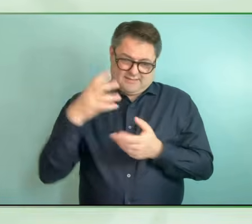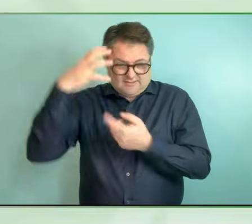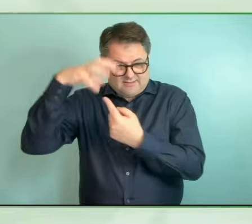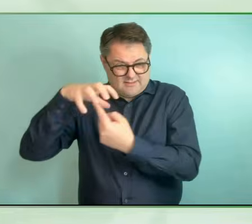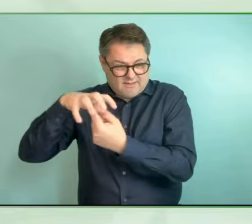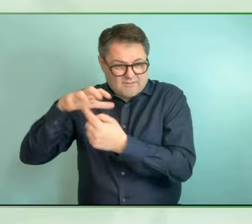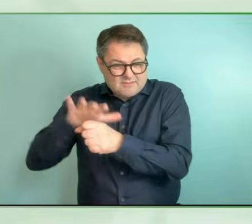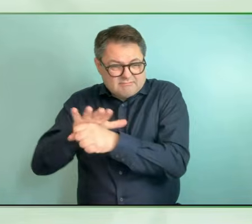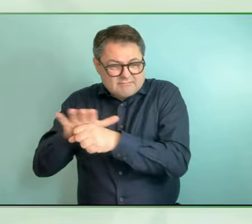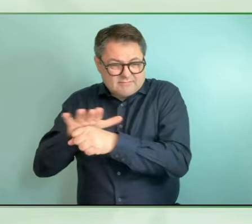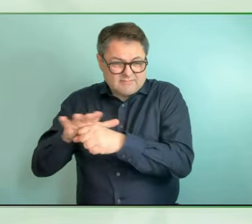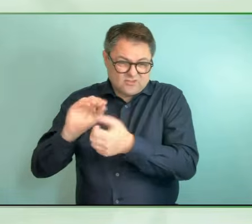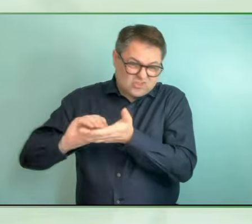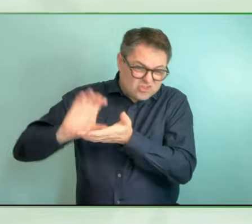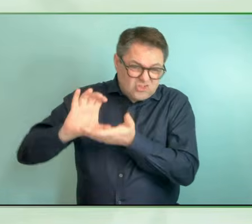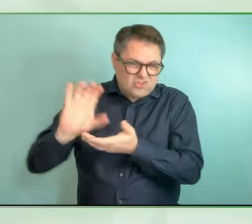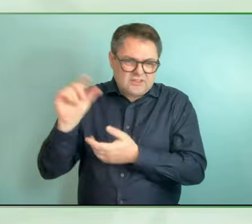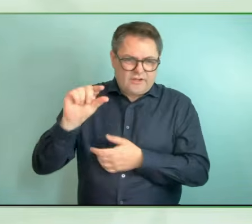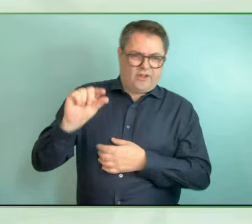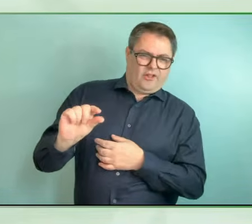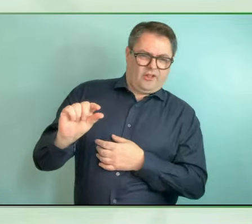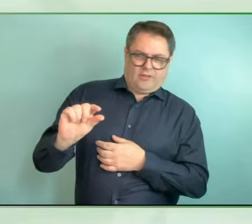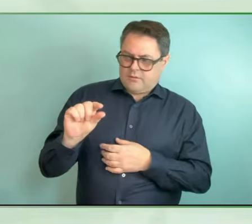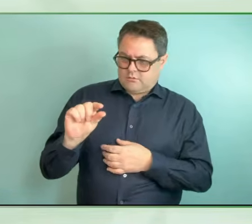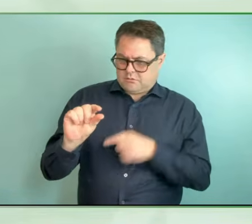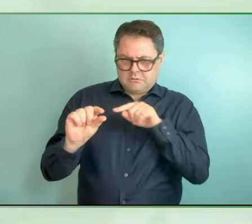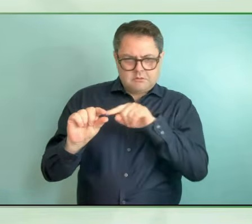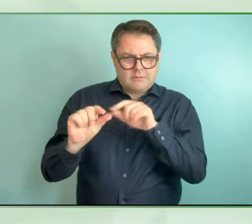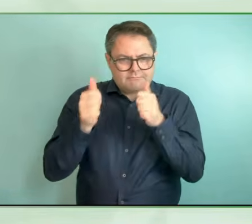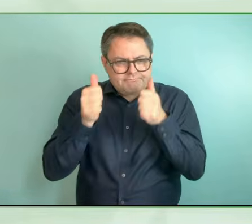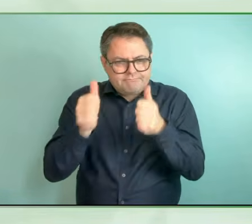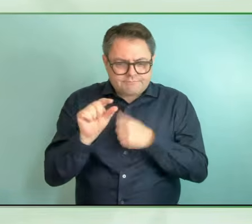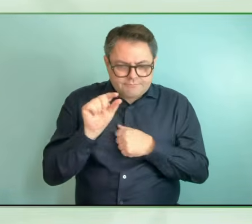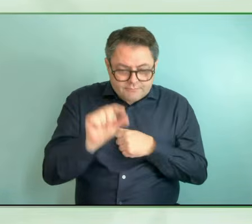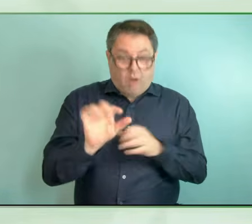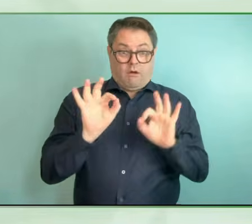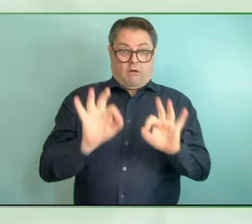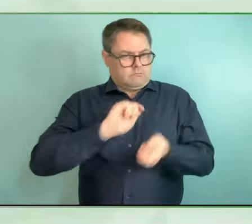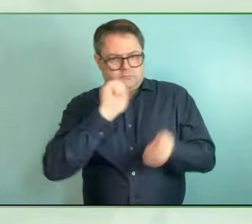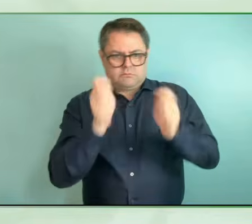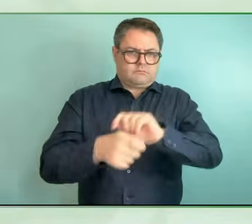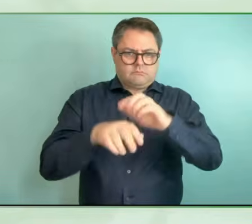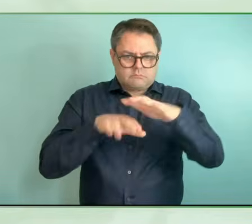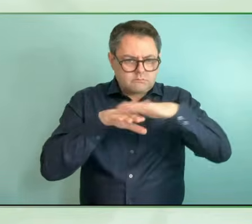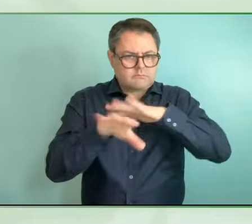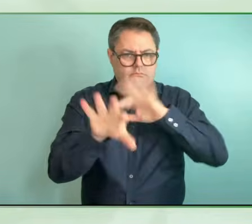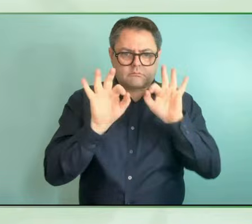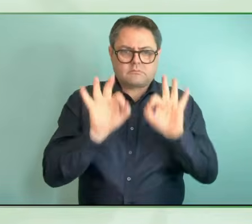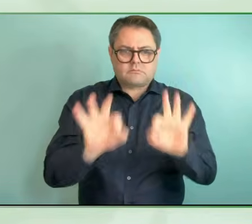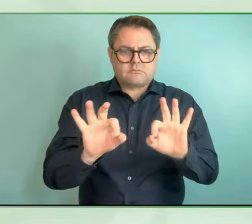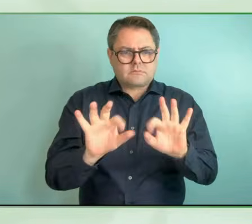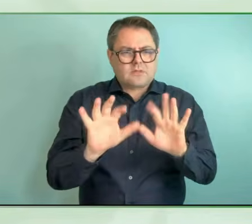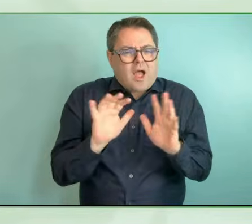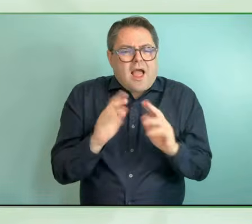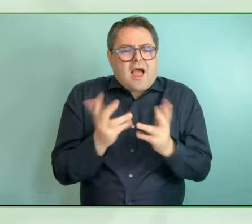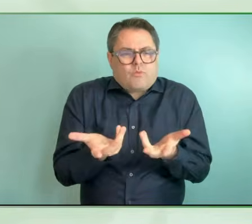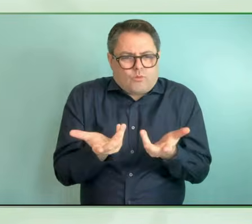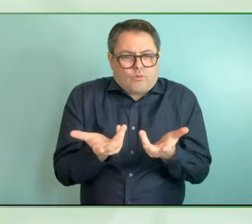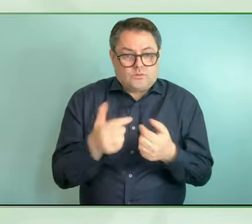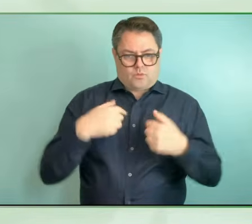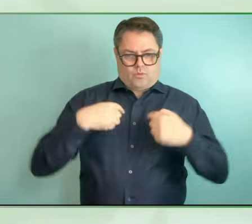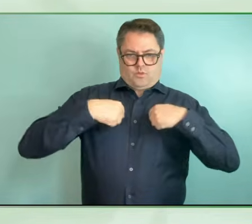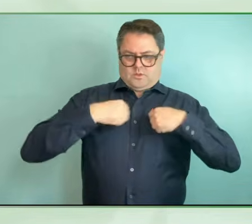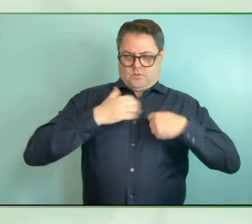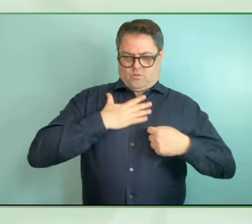So one of the things that we wanted to do with this is give people something to work with. So we